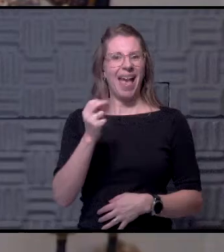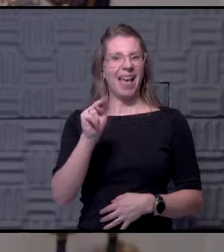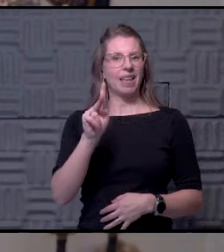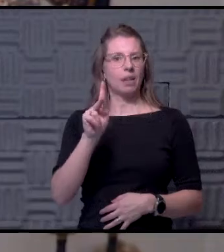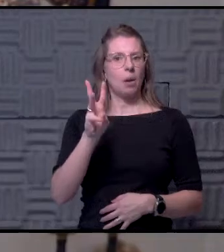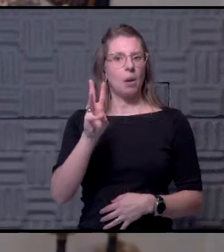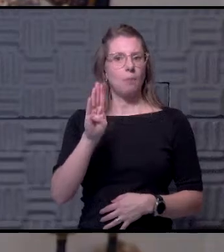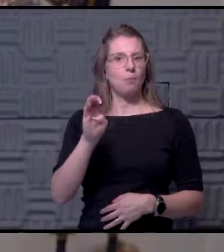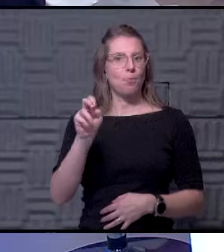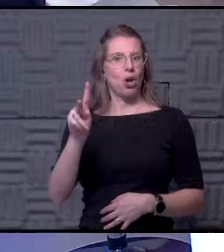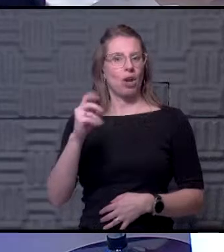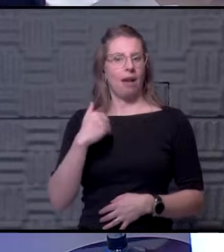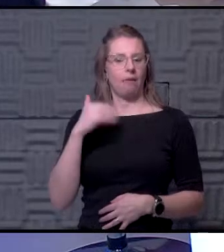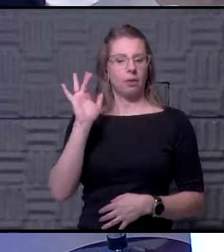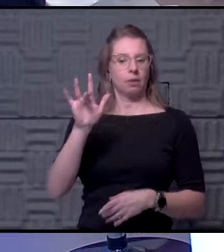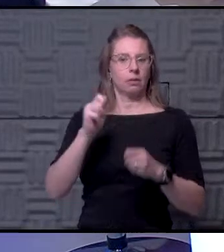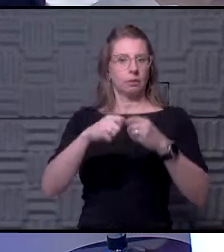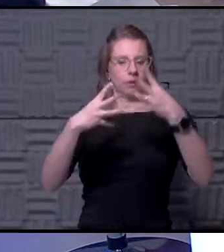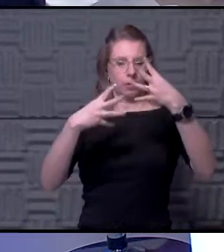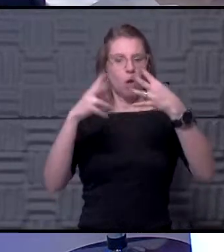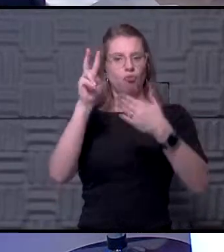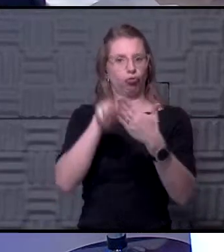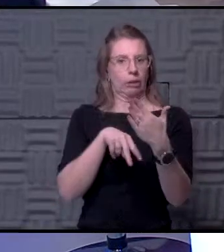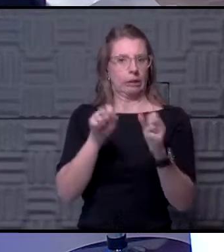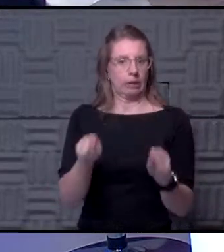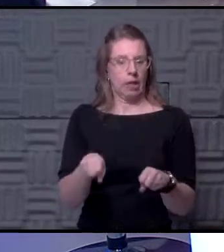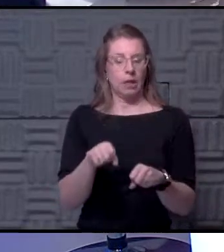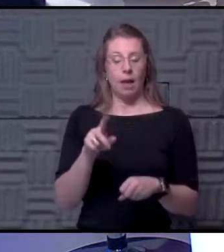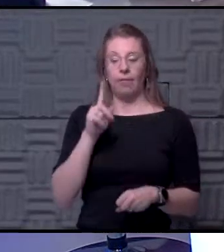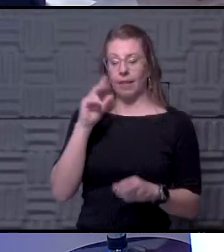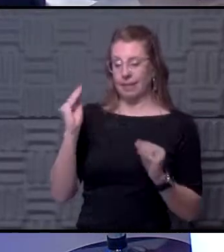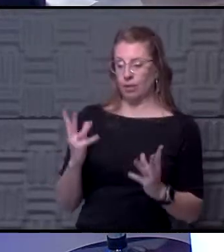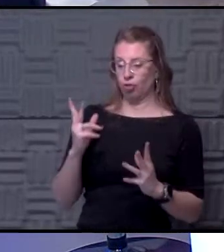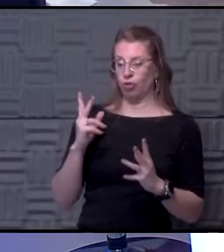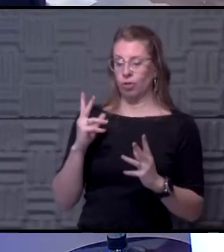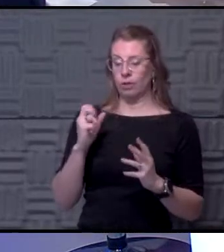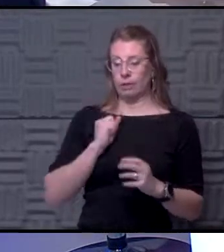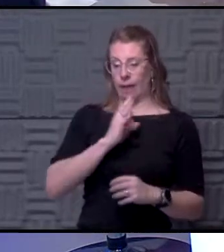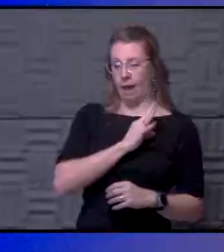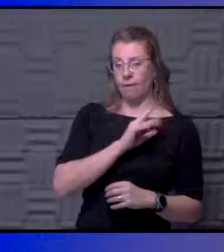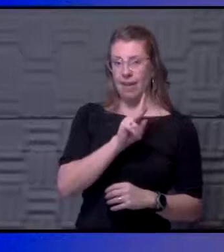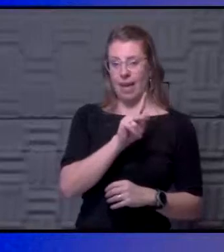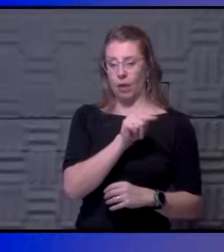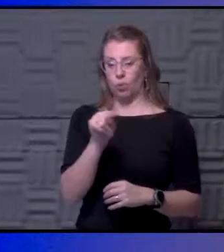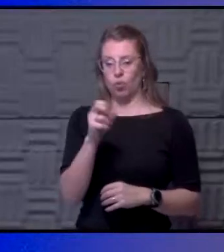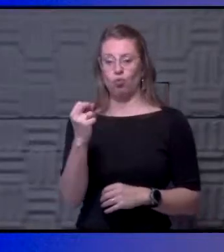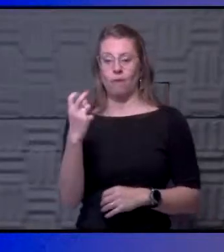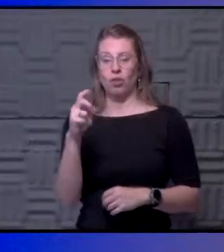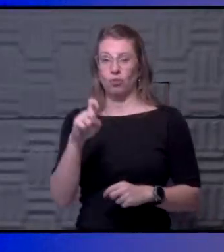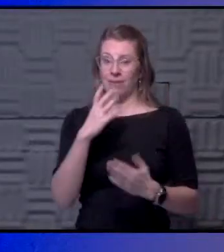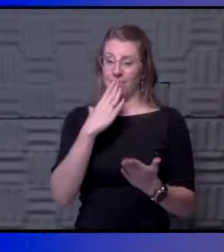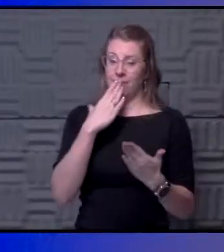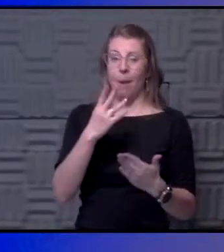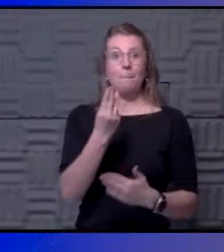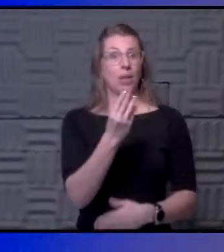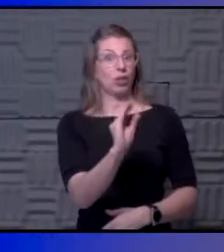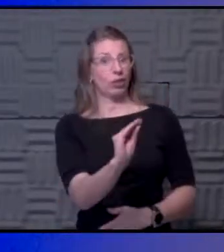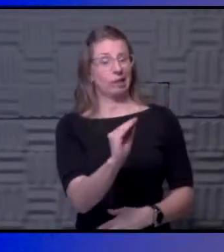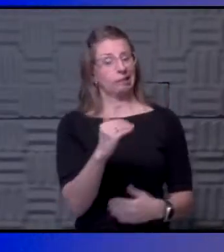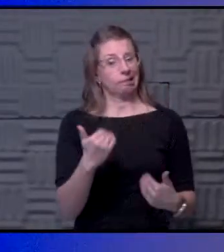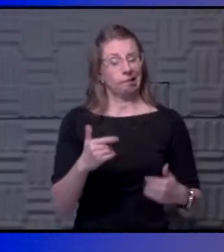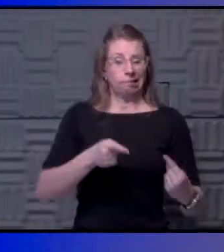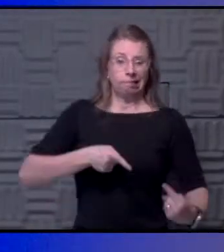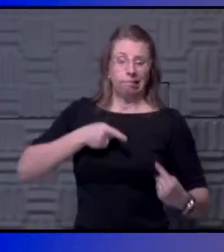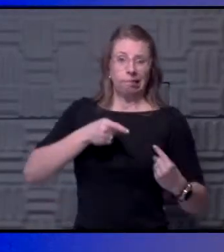Yeah, I think overall, teachers and staff in Kansas, especially K through 12, should be fairly thankful. From what I understand, Missouri's having a little